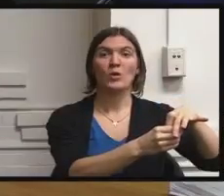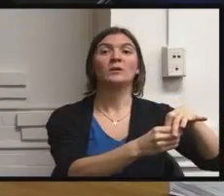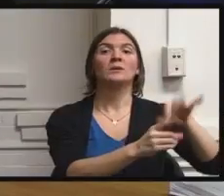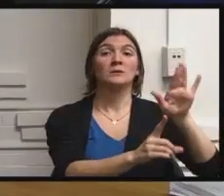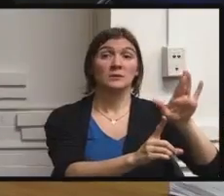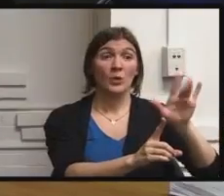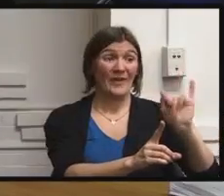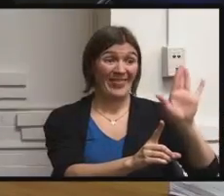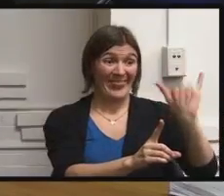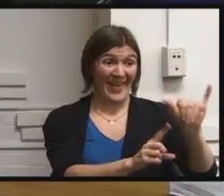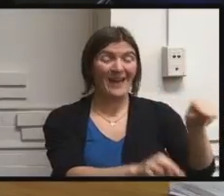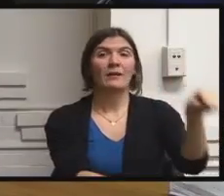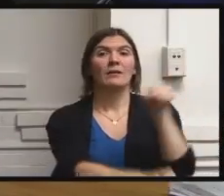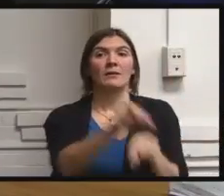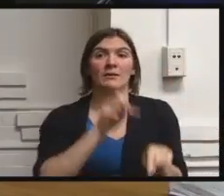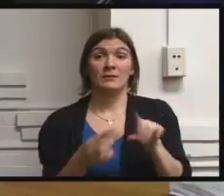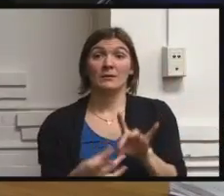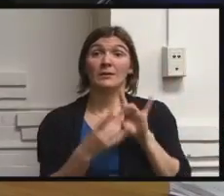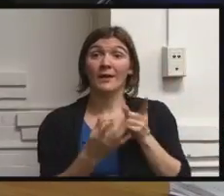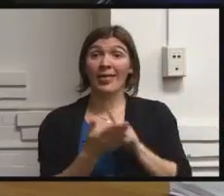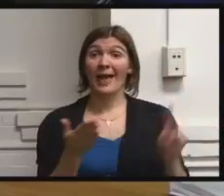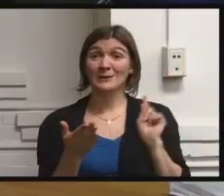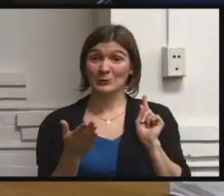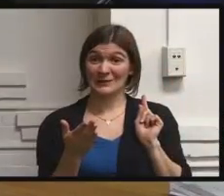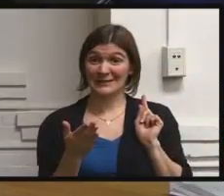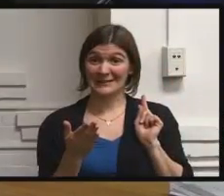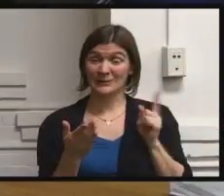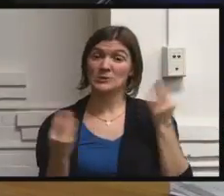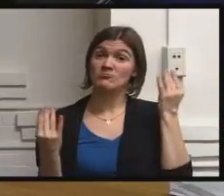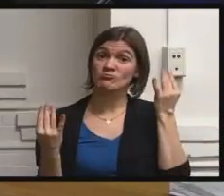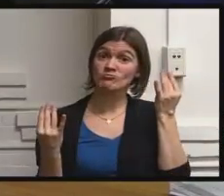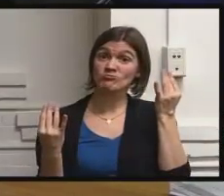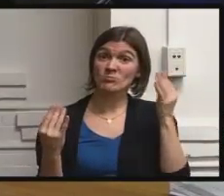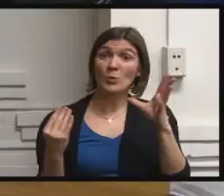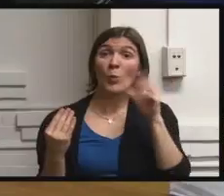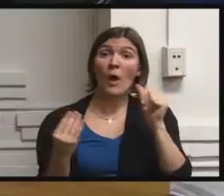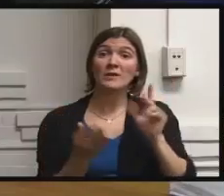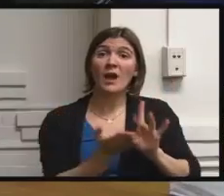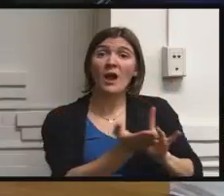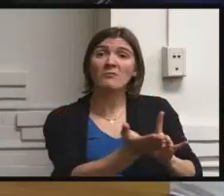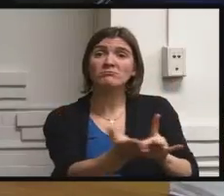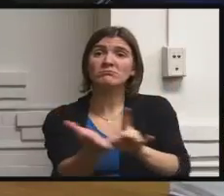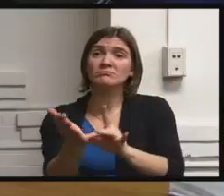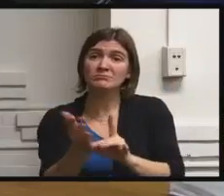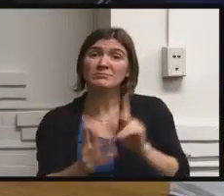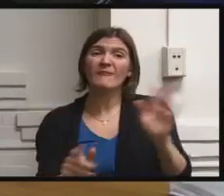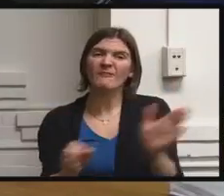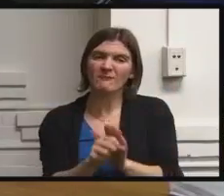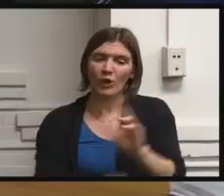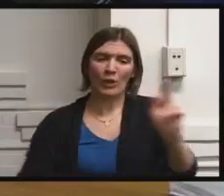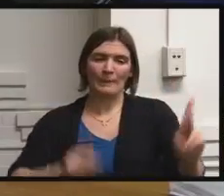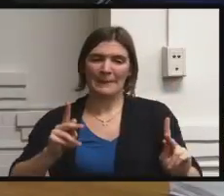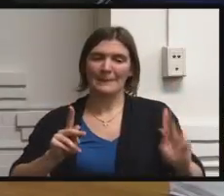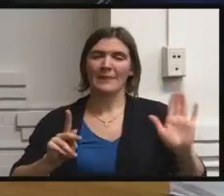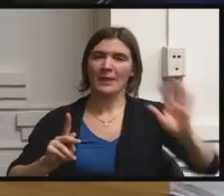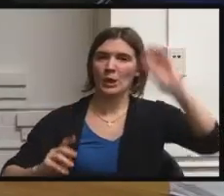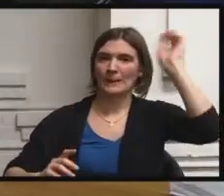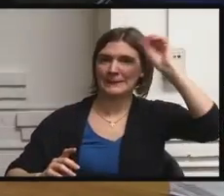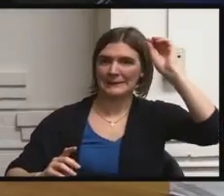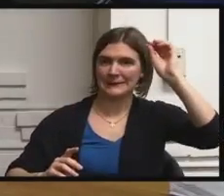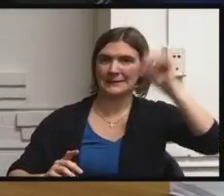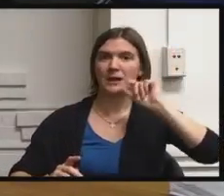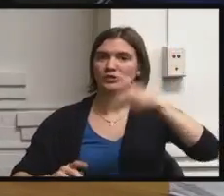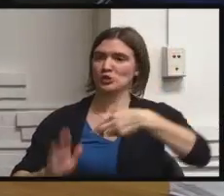week that it'd be nice to gather public input to the extent